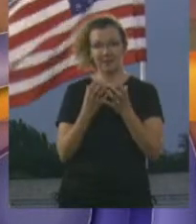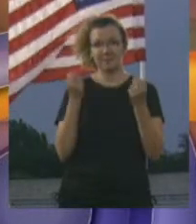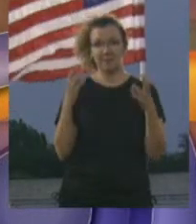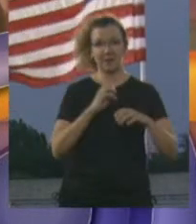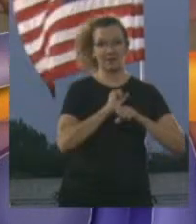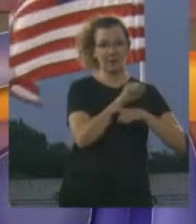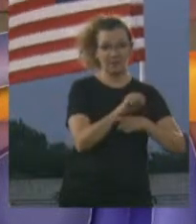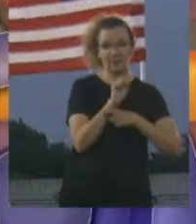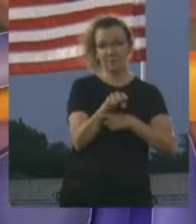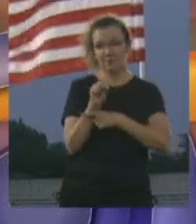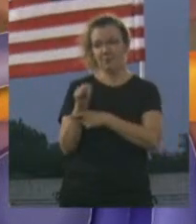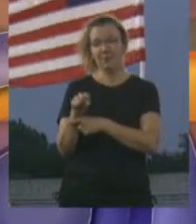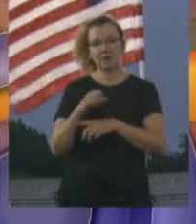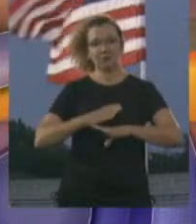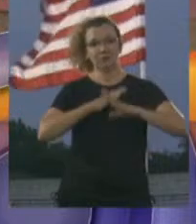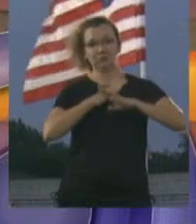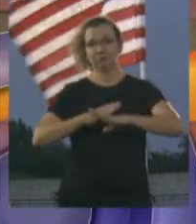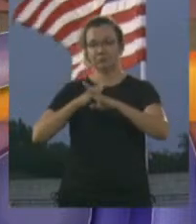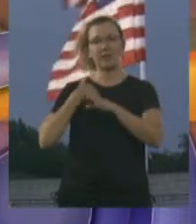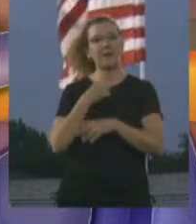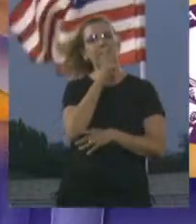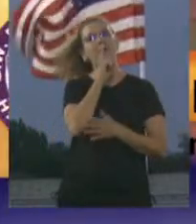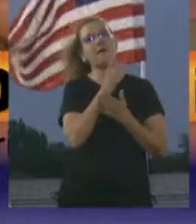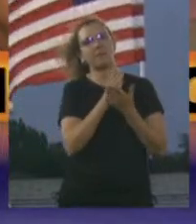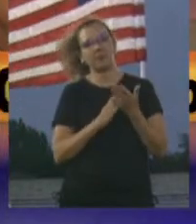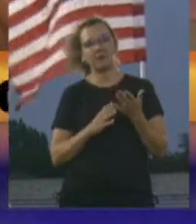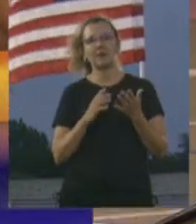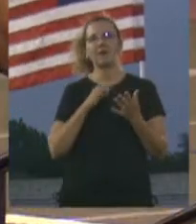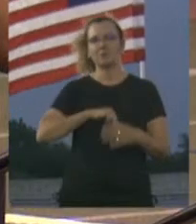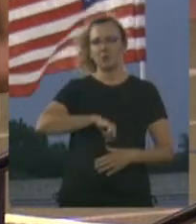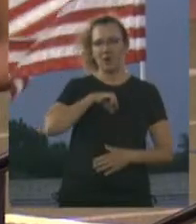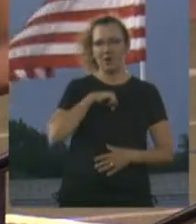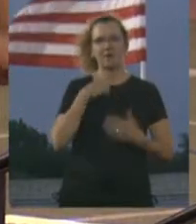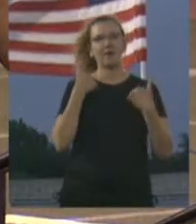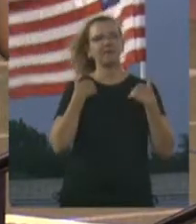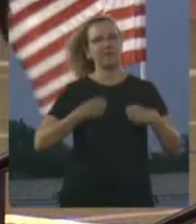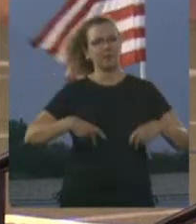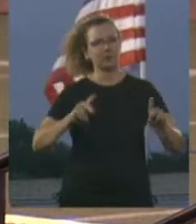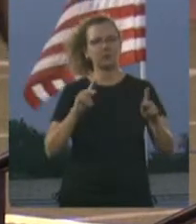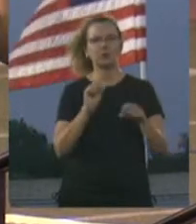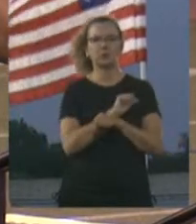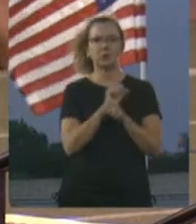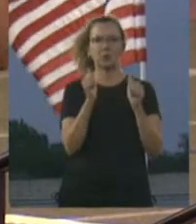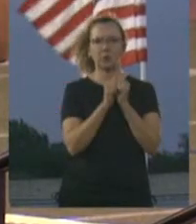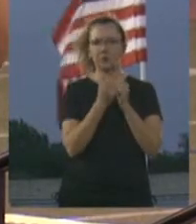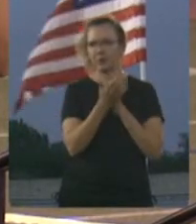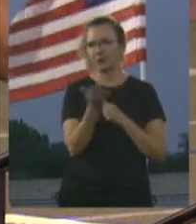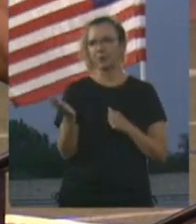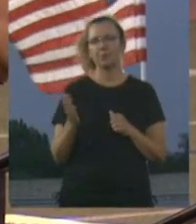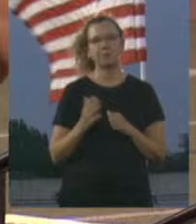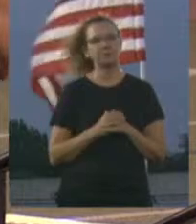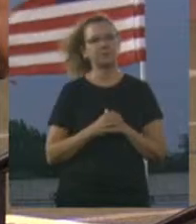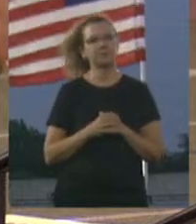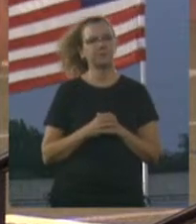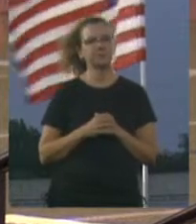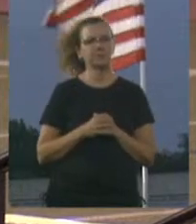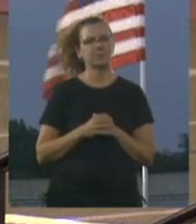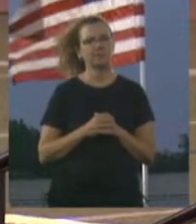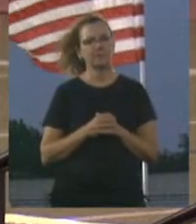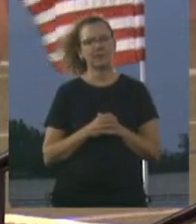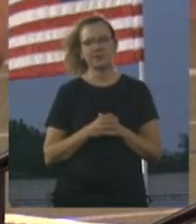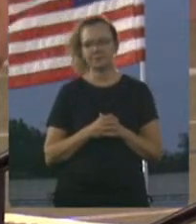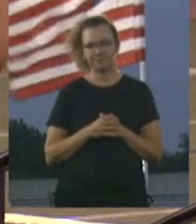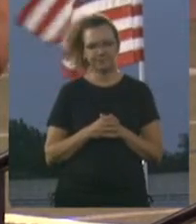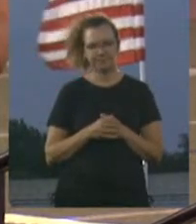I am humbled and so very proud to have had the opportunity to work alongside you. In spite of all